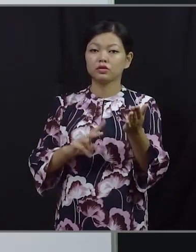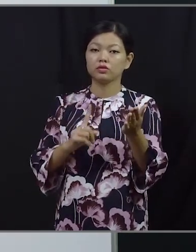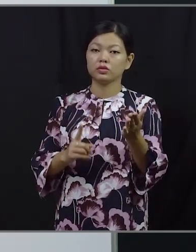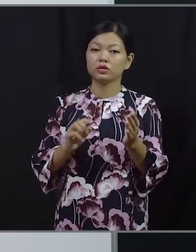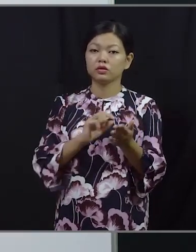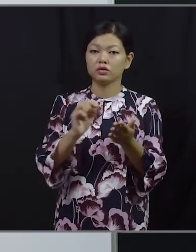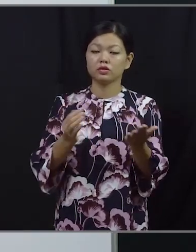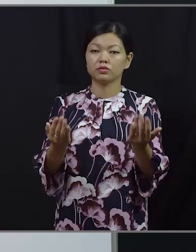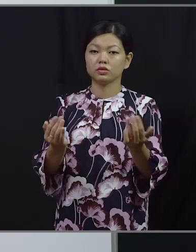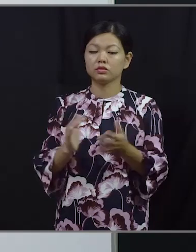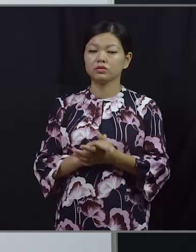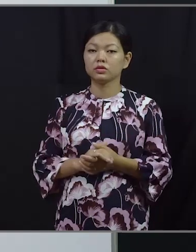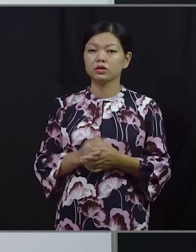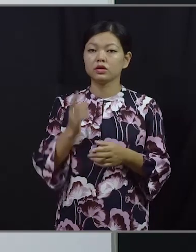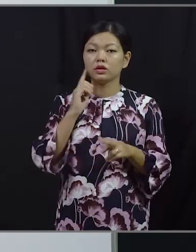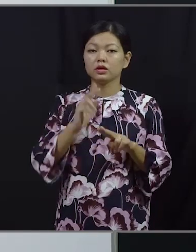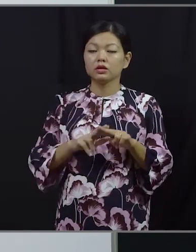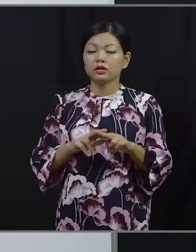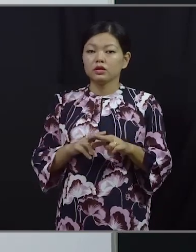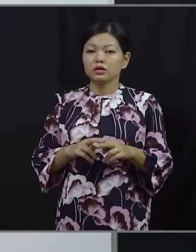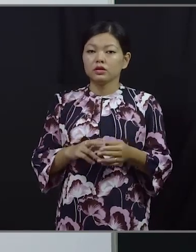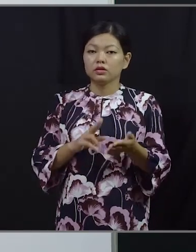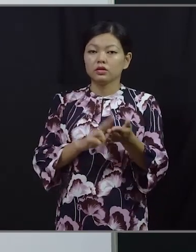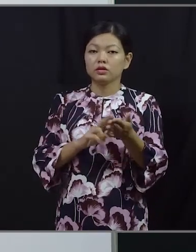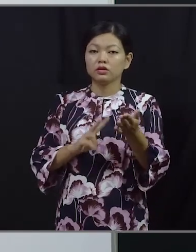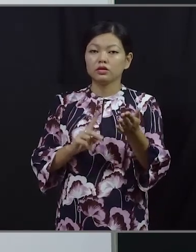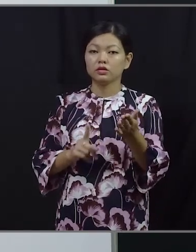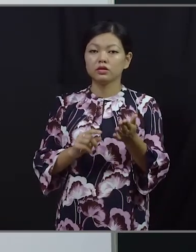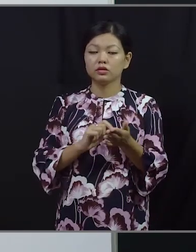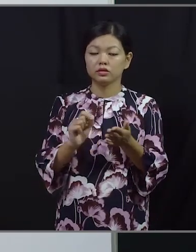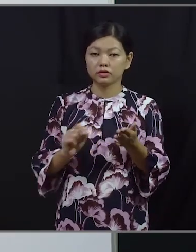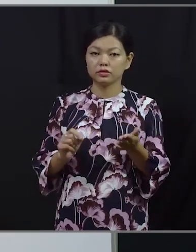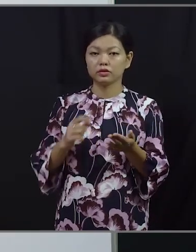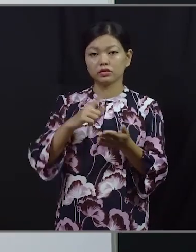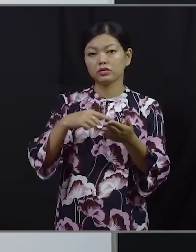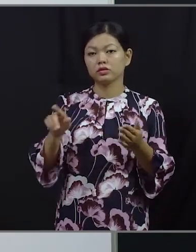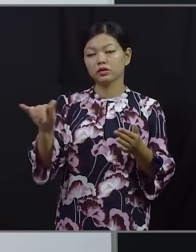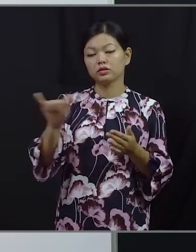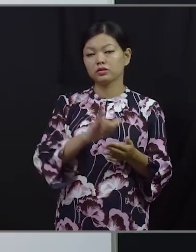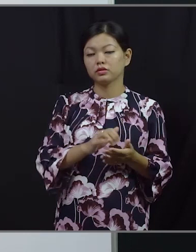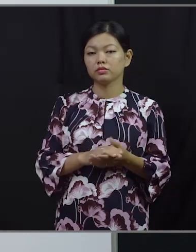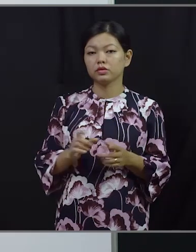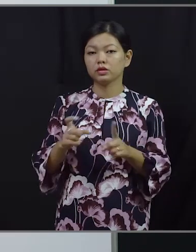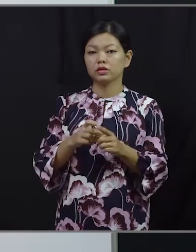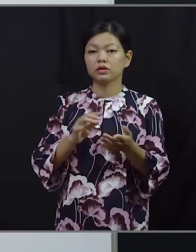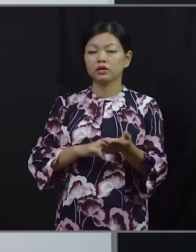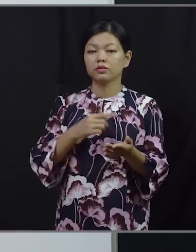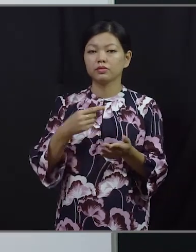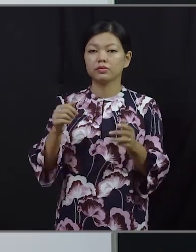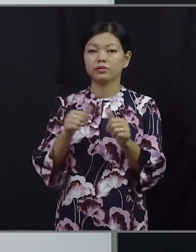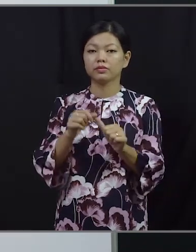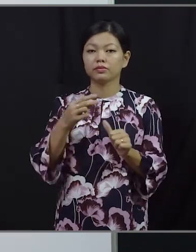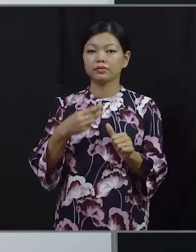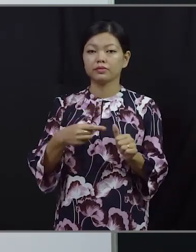So now I can write in place of sine dm minus a divided by 2, I can write dm minus a divided by 2, and in